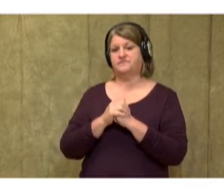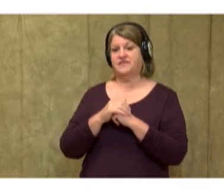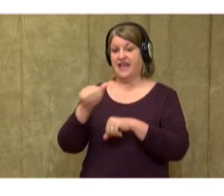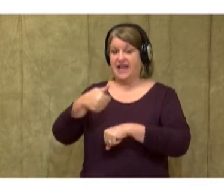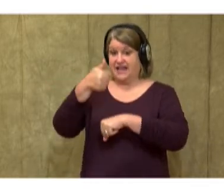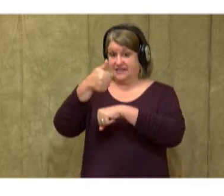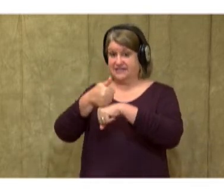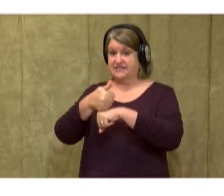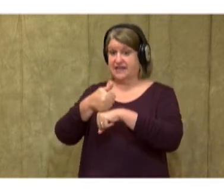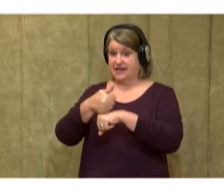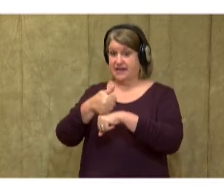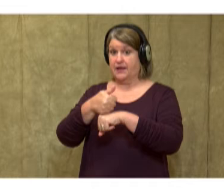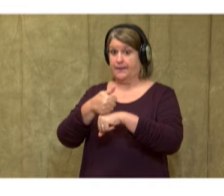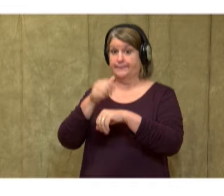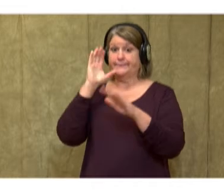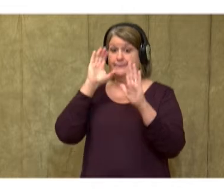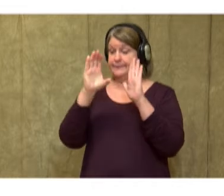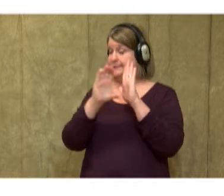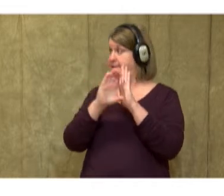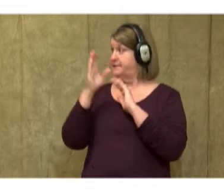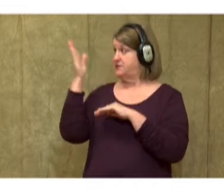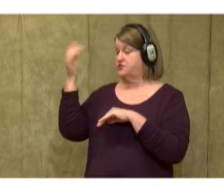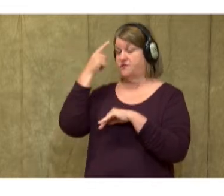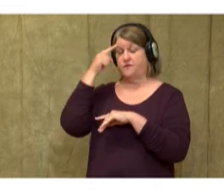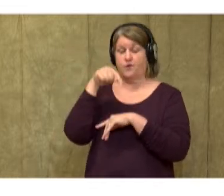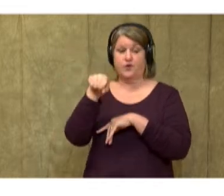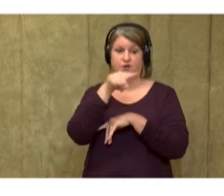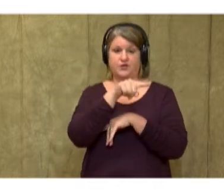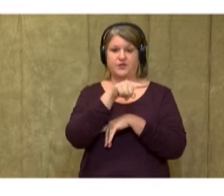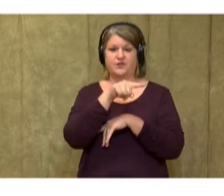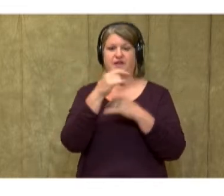you. Now you can fill it in into the equation.